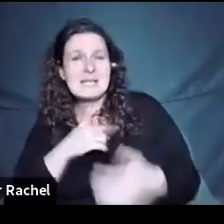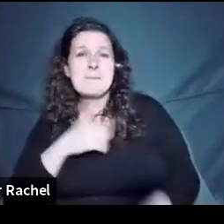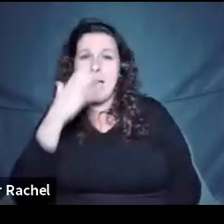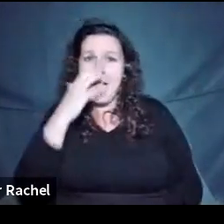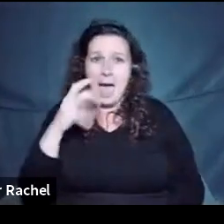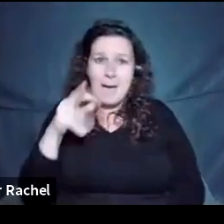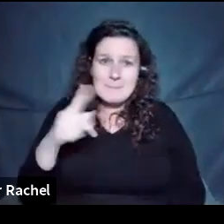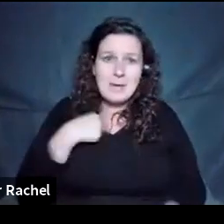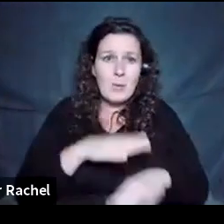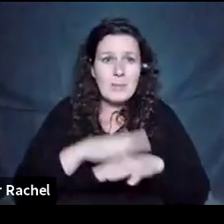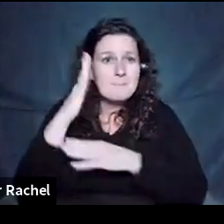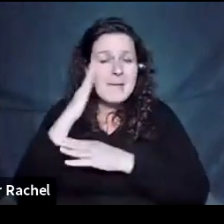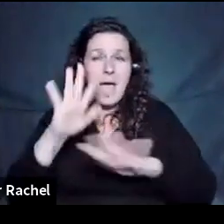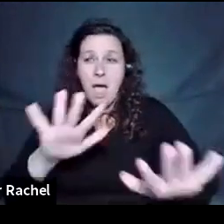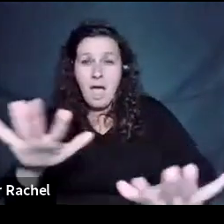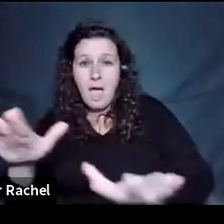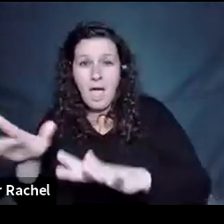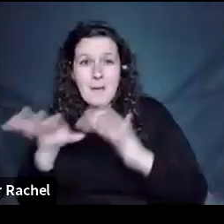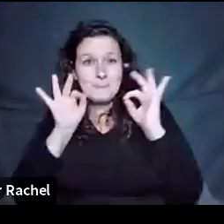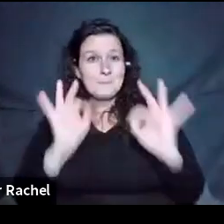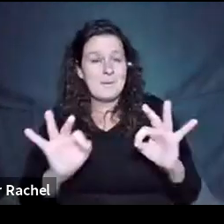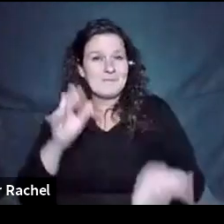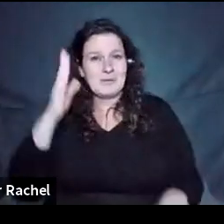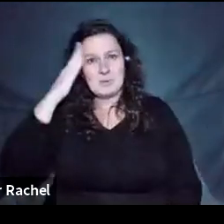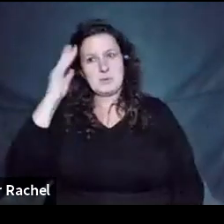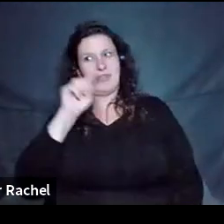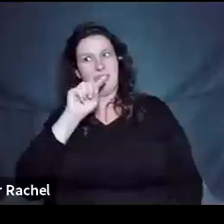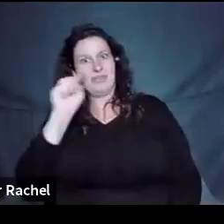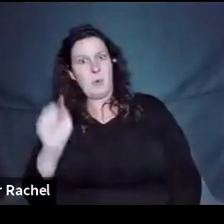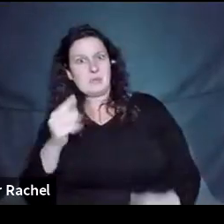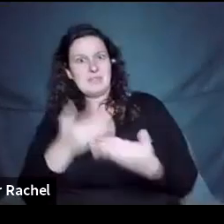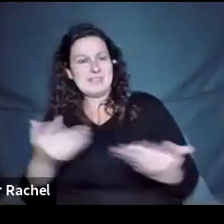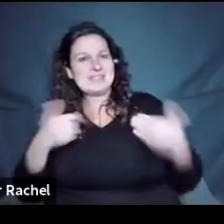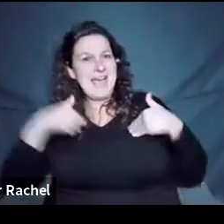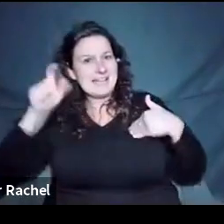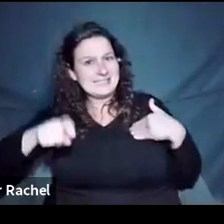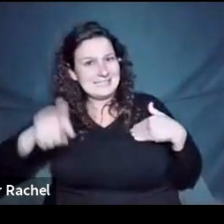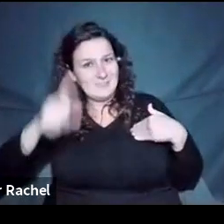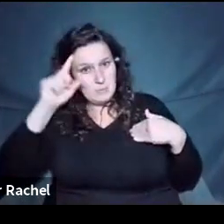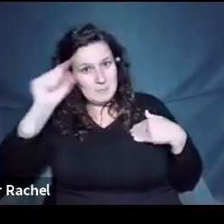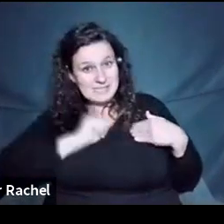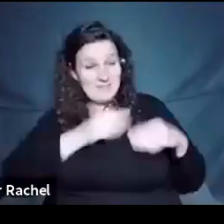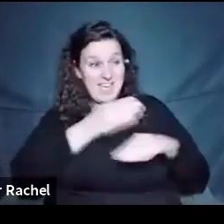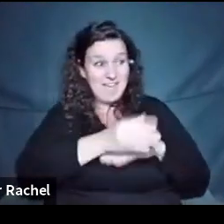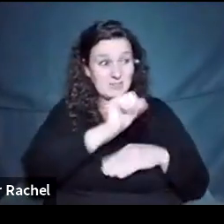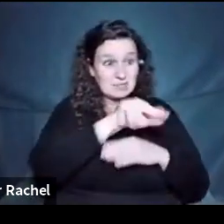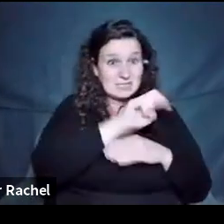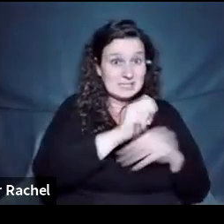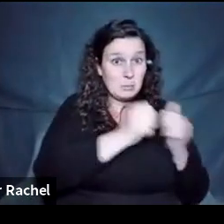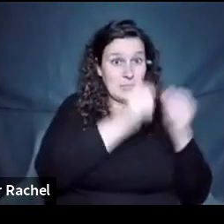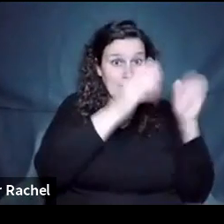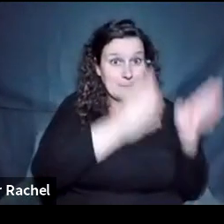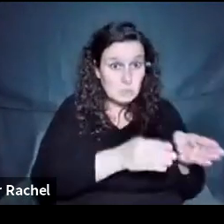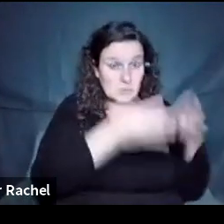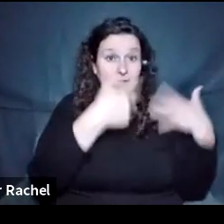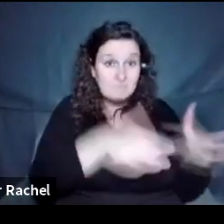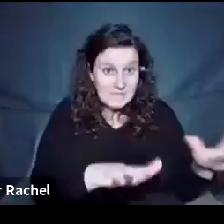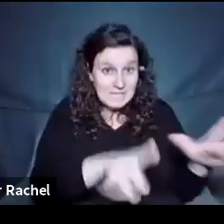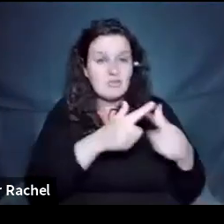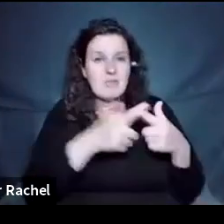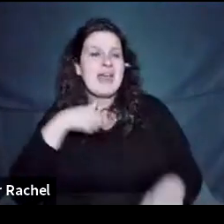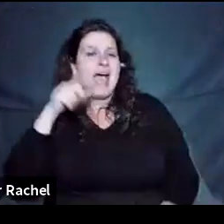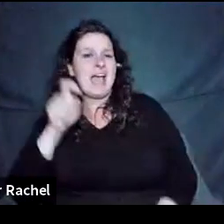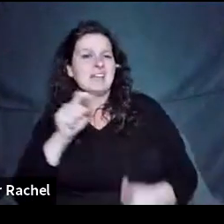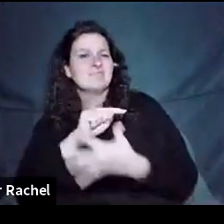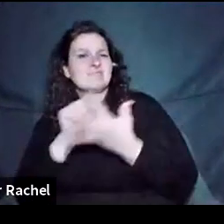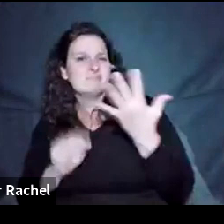on the bed. And he knows like these are the things that I need after a scene with someone, so that, you know, it might